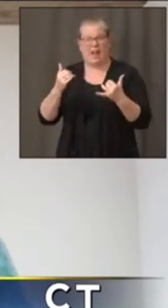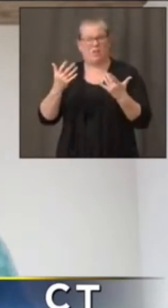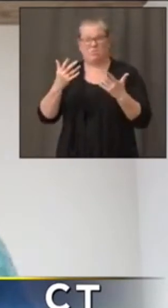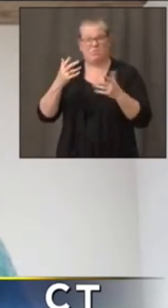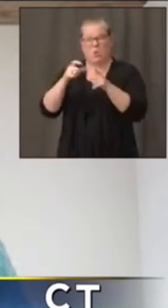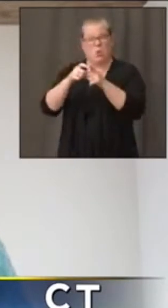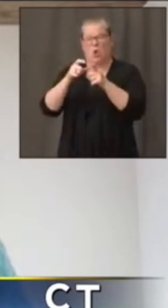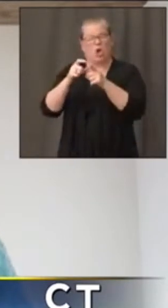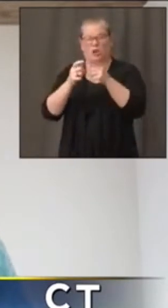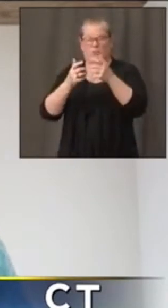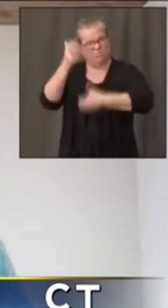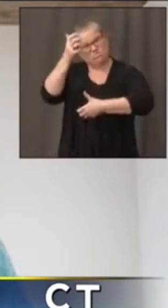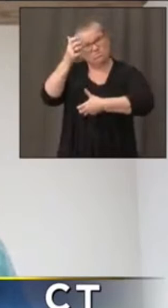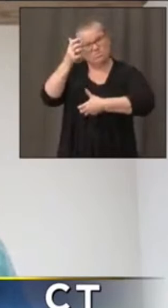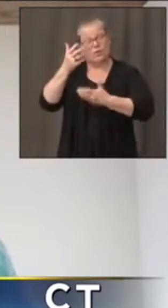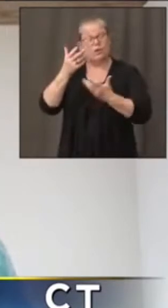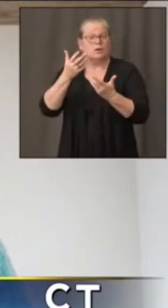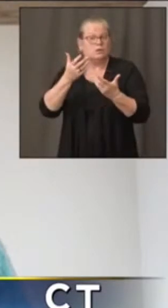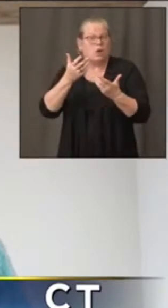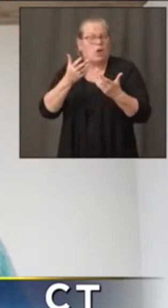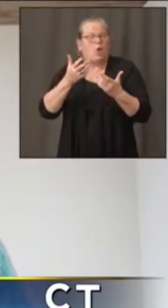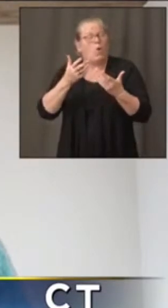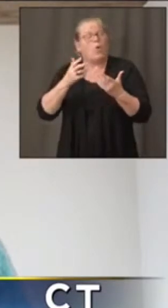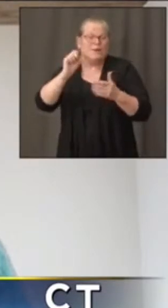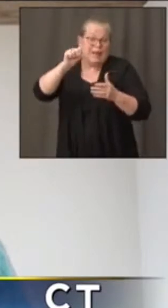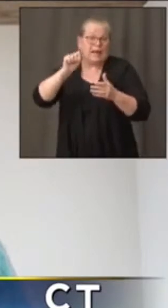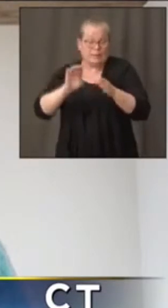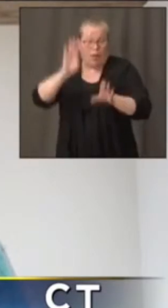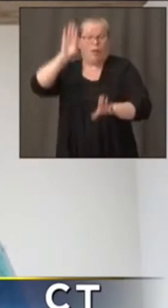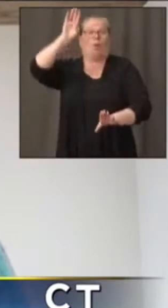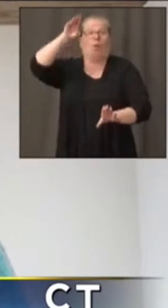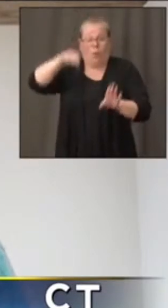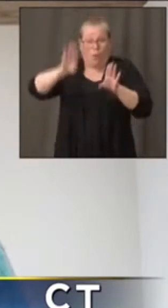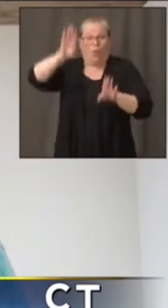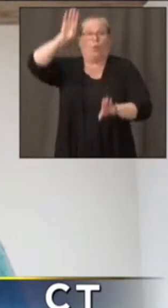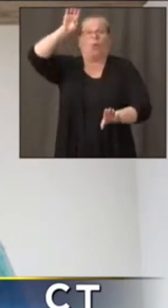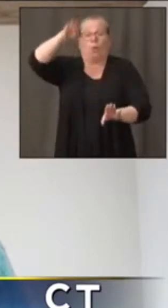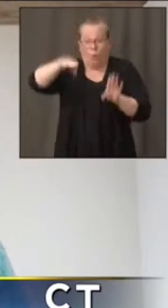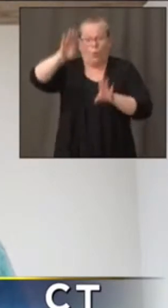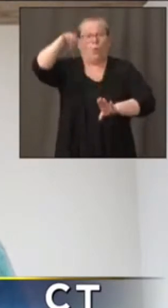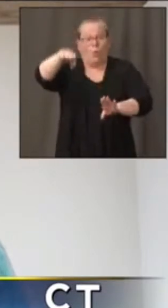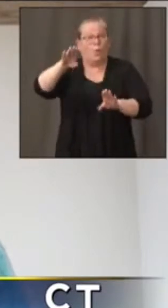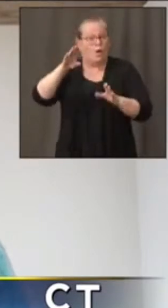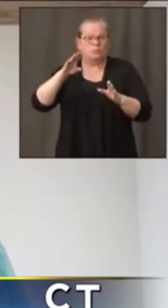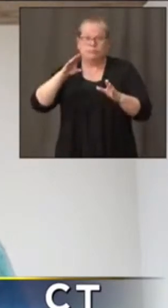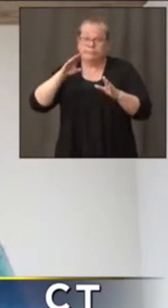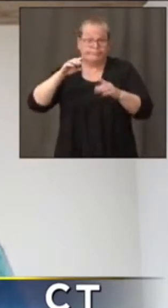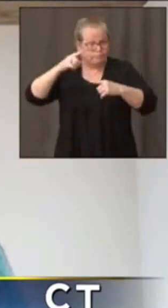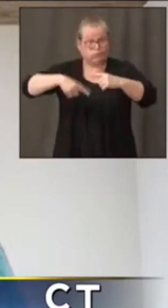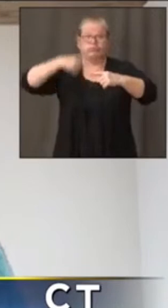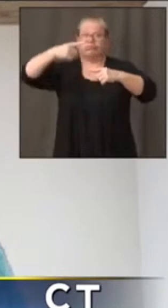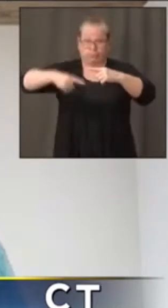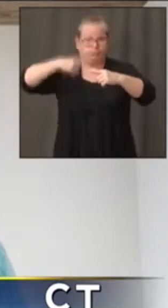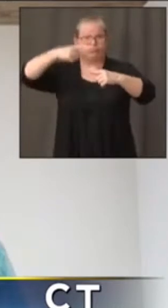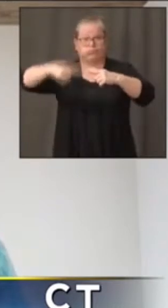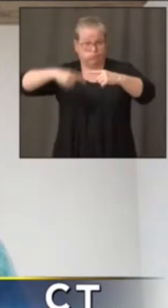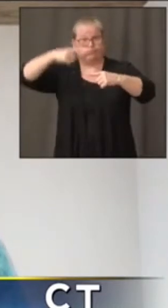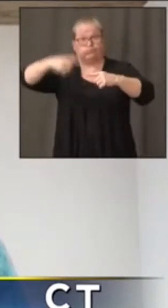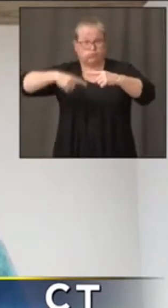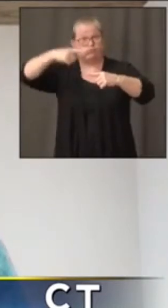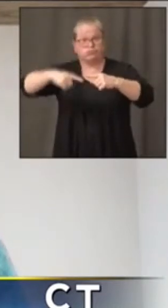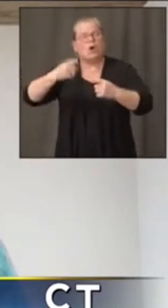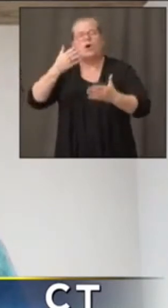and so we may not see distinct waves as clearly the southern states in the western states